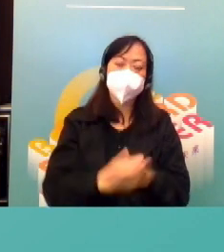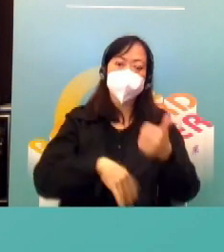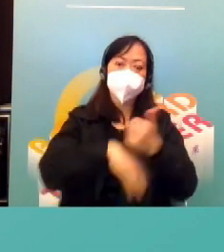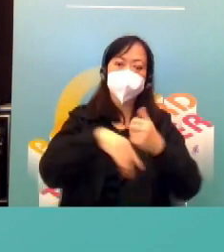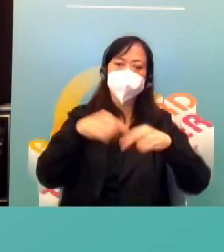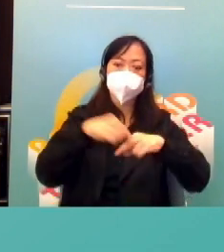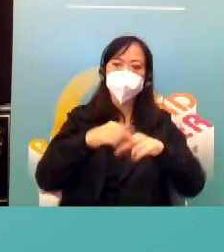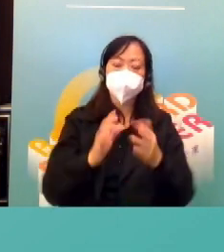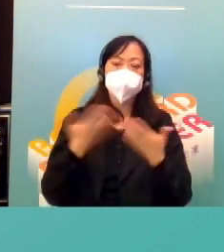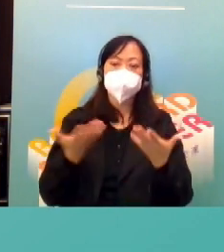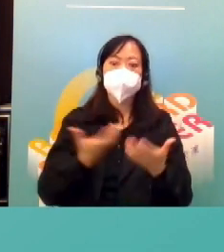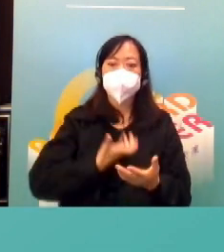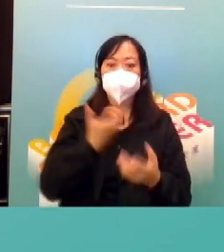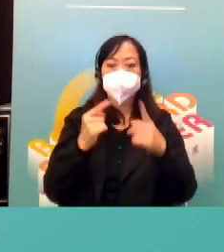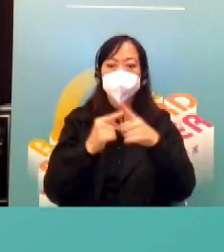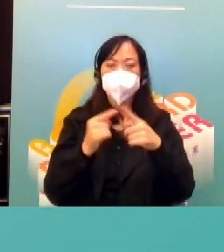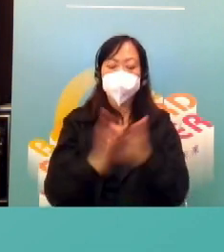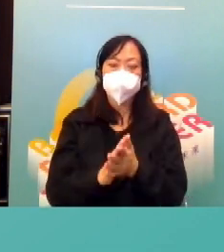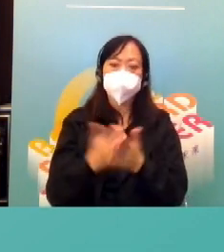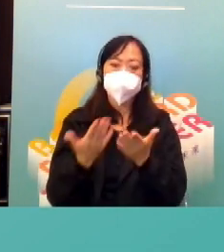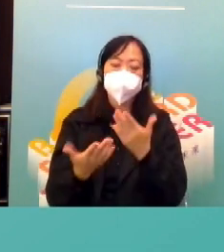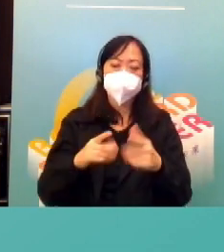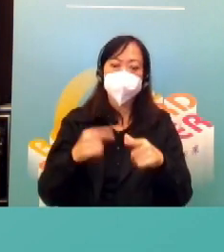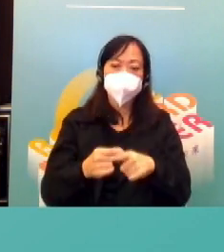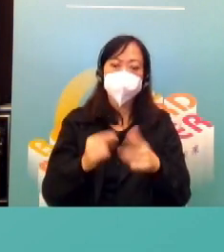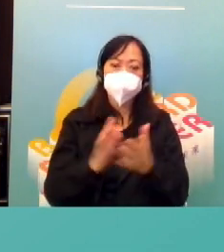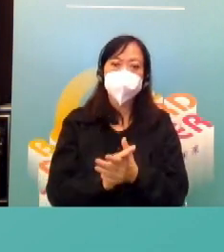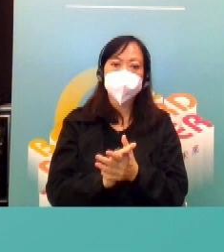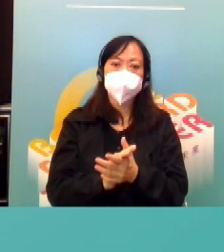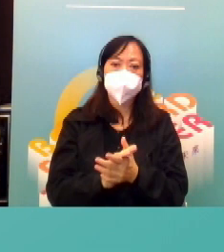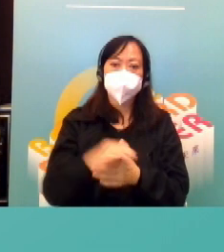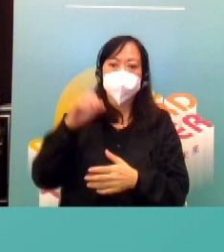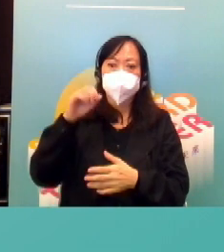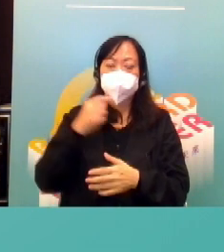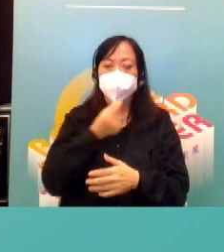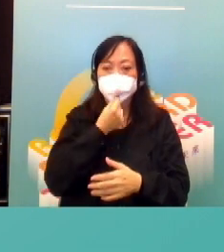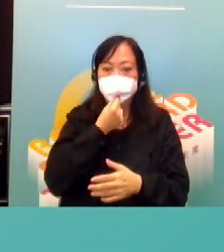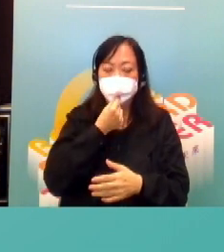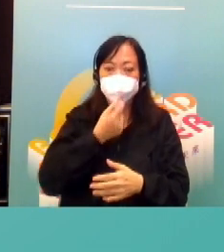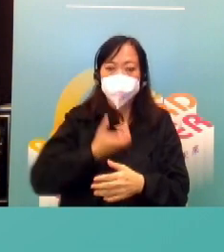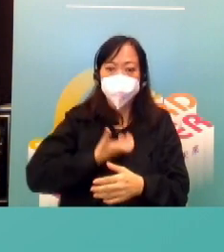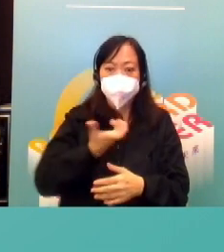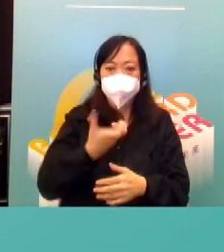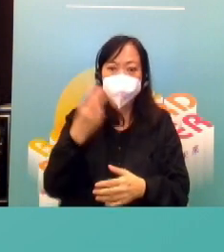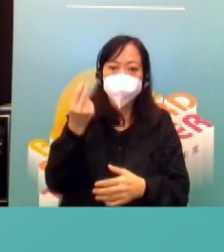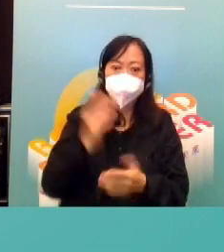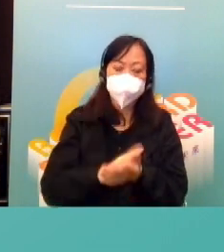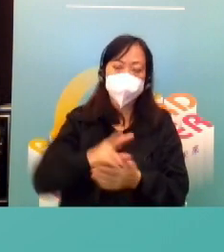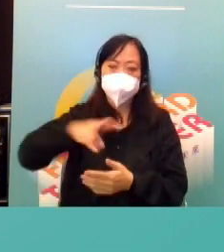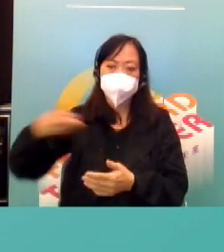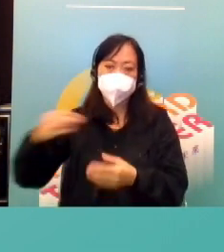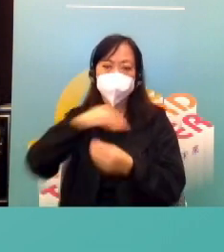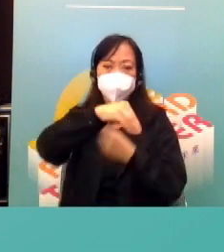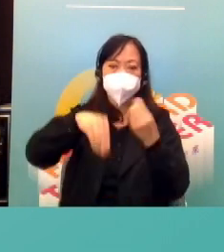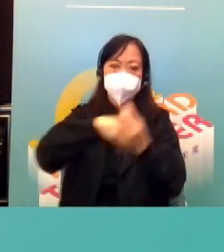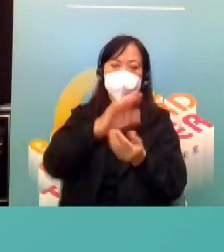be a corporation, who are willing to pay for the outcome, so social or environmental, to be achieved, rather than paying for the